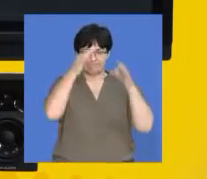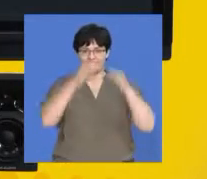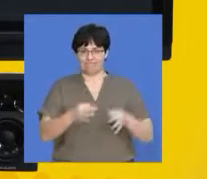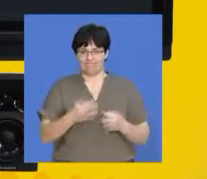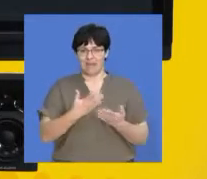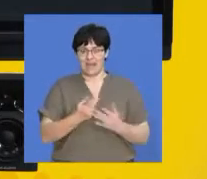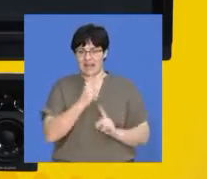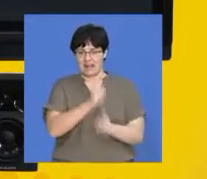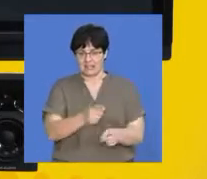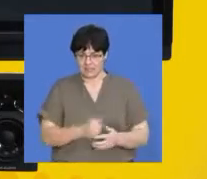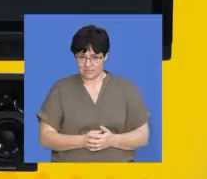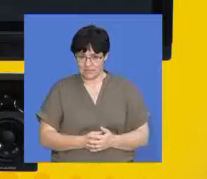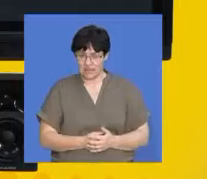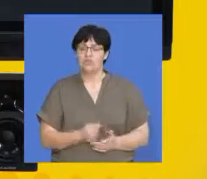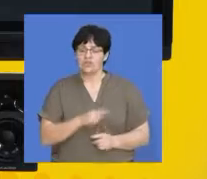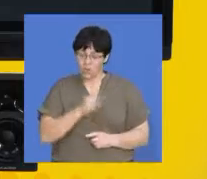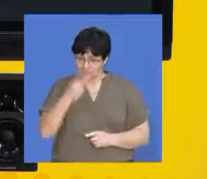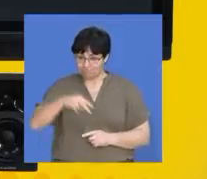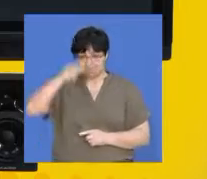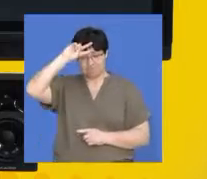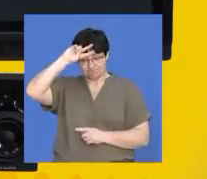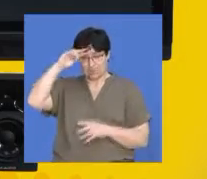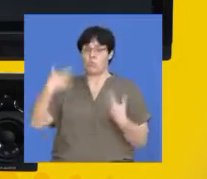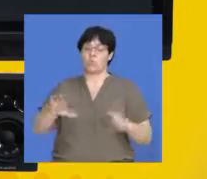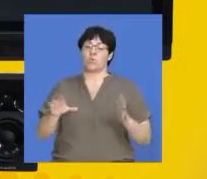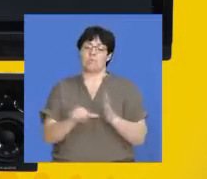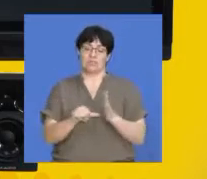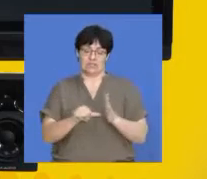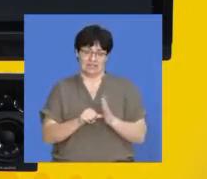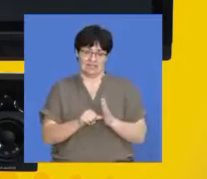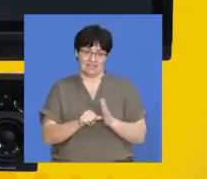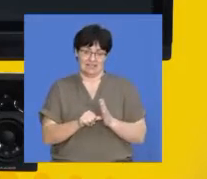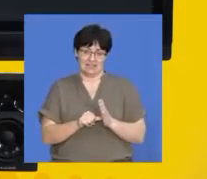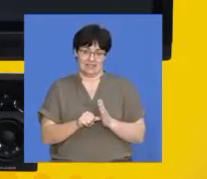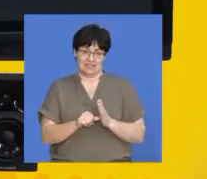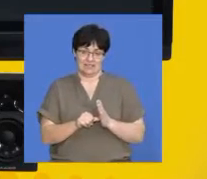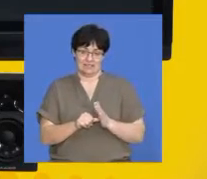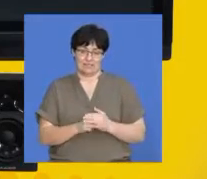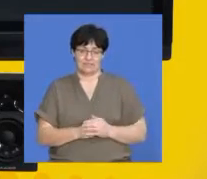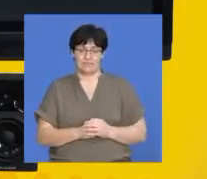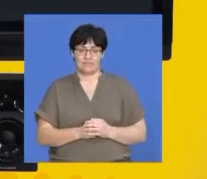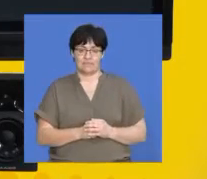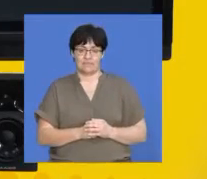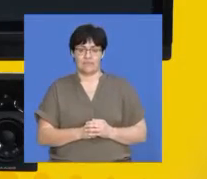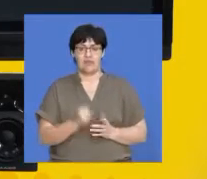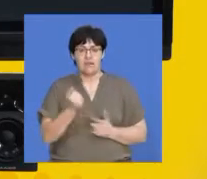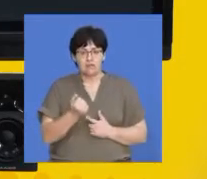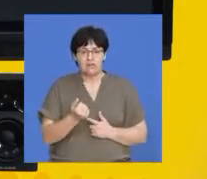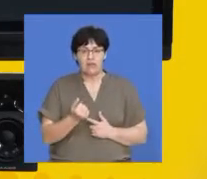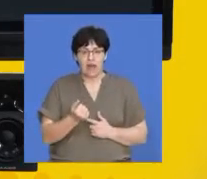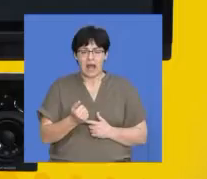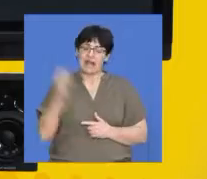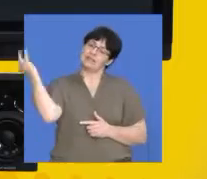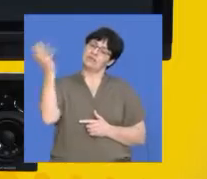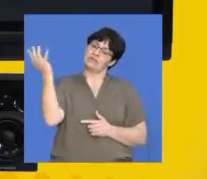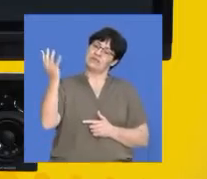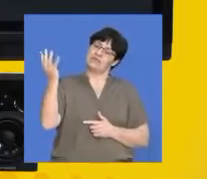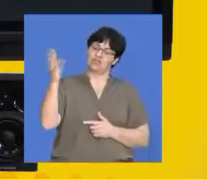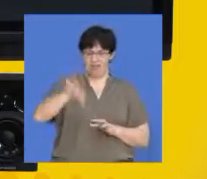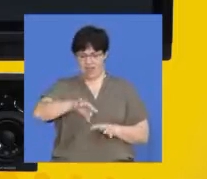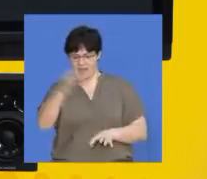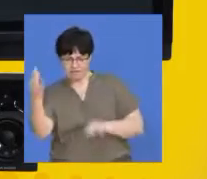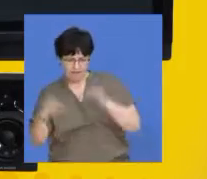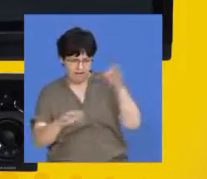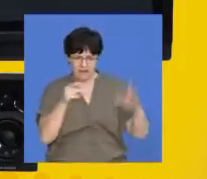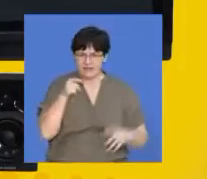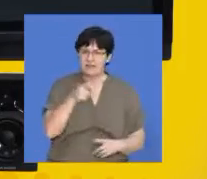very important to be able to interpret the source. And this works better as well when you are analyzing a speech. So you need